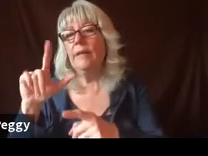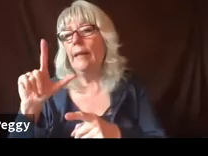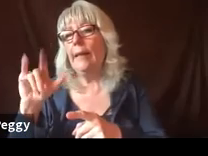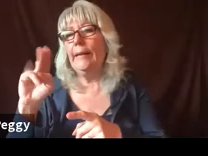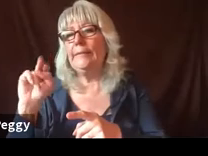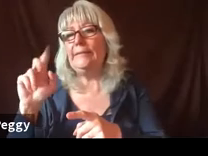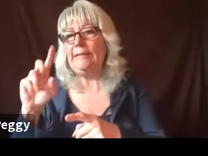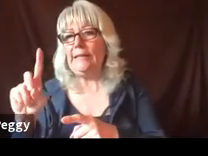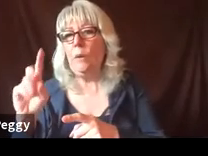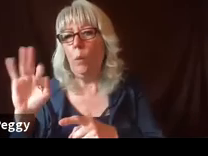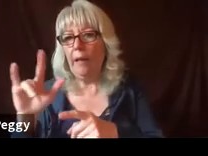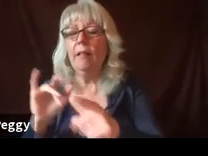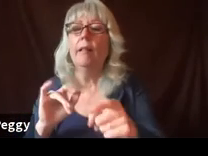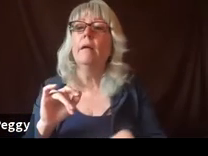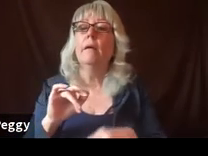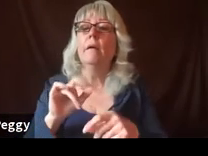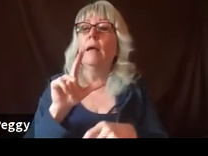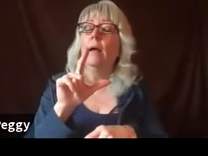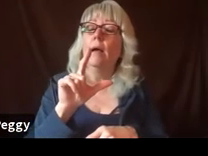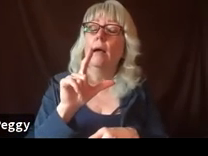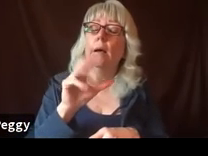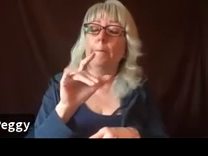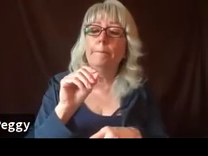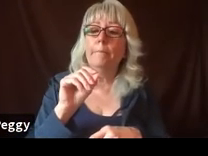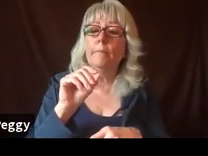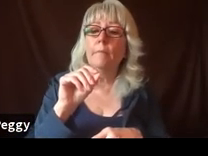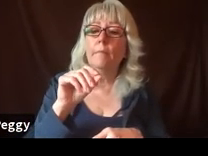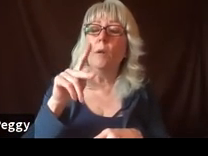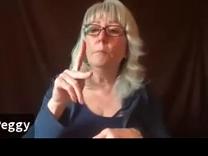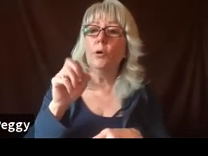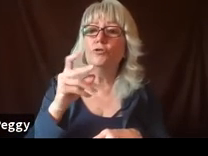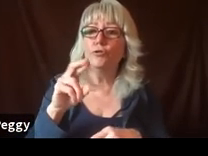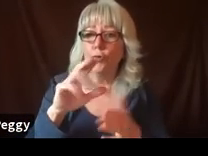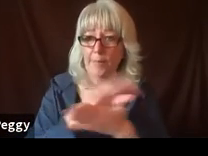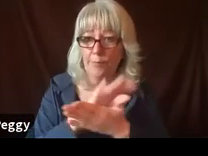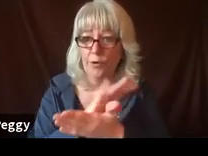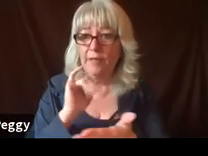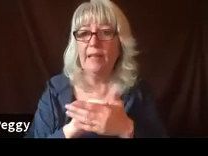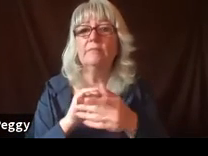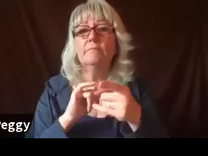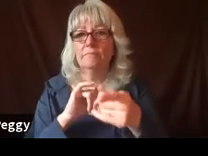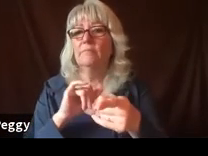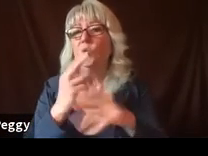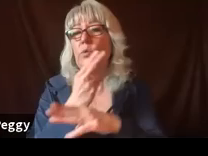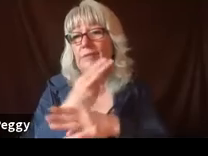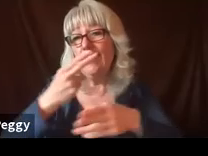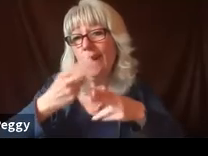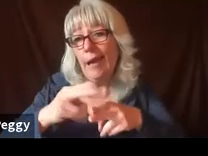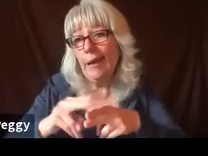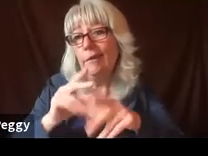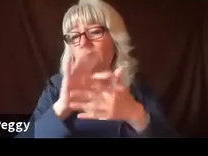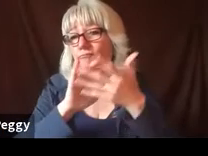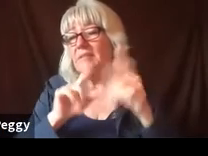milk binder. The protein in milk will make paint. And, but we use a synthetic plastic